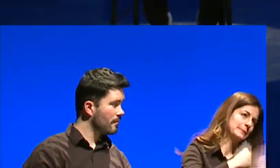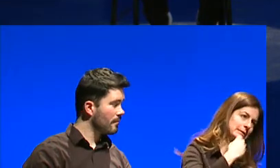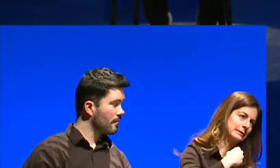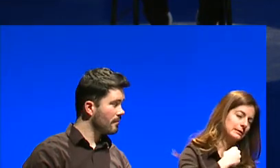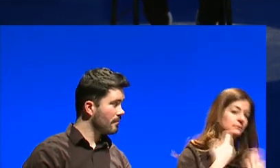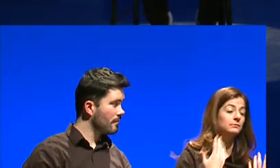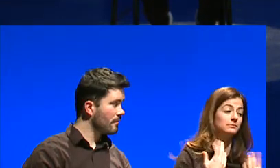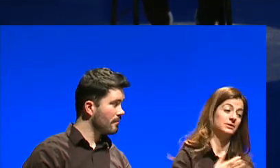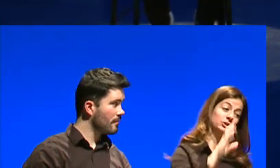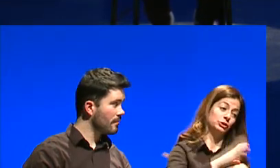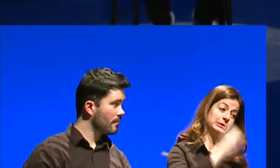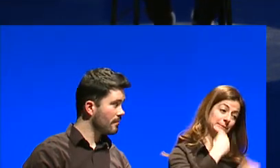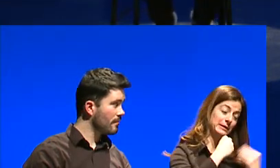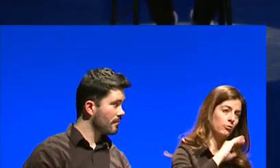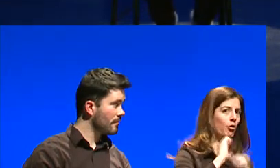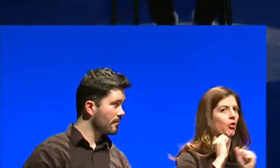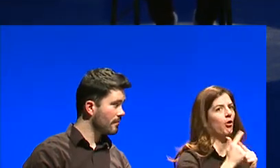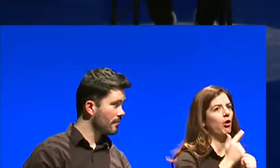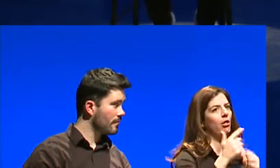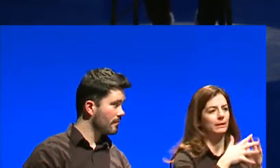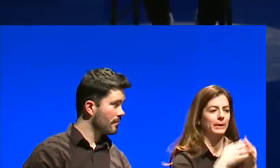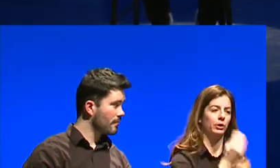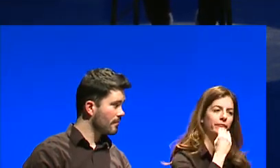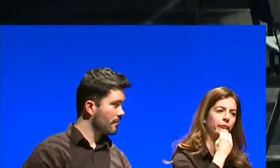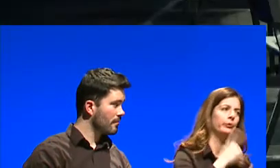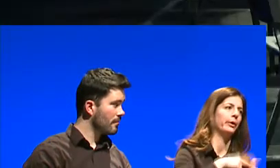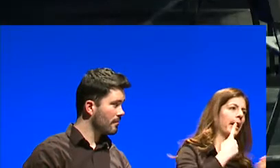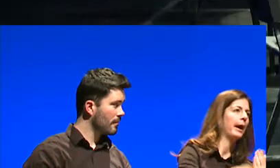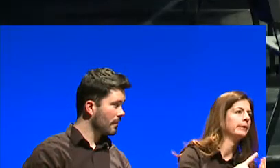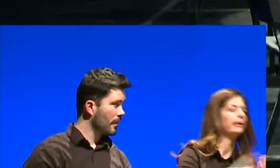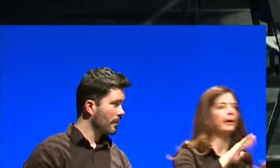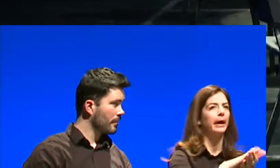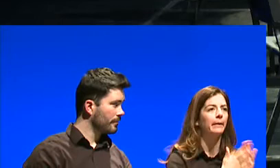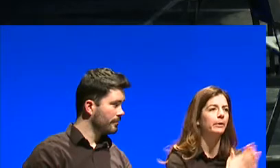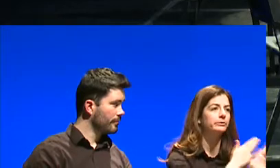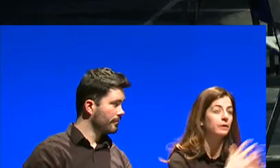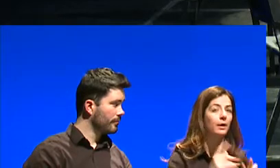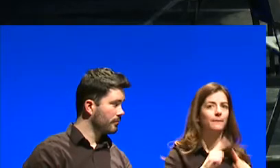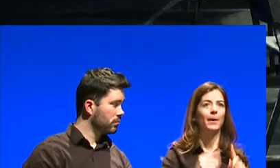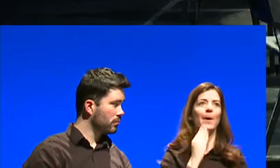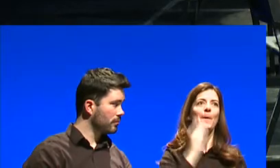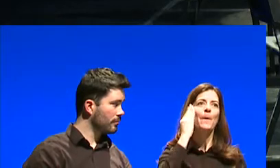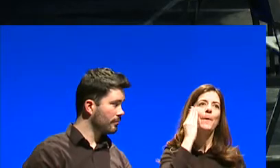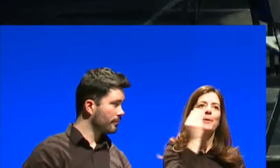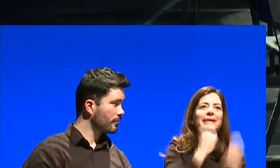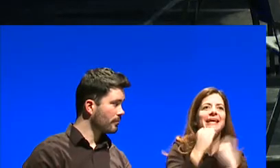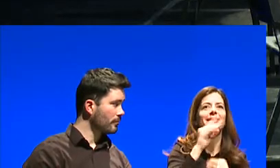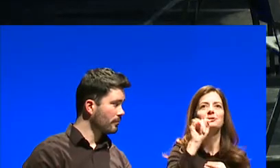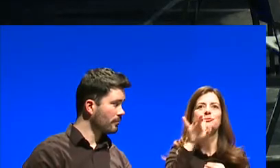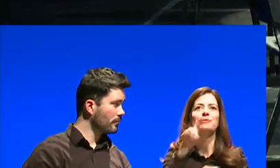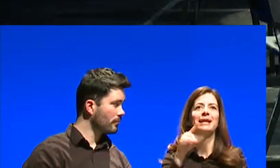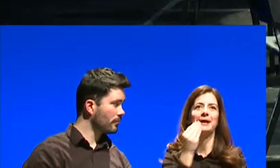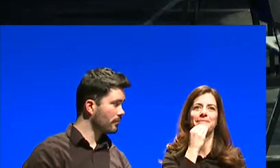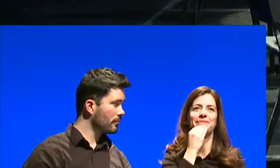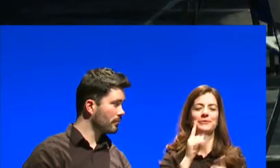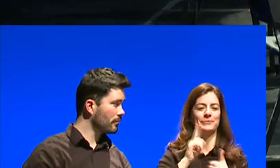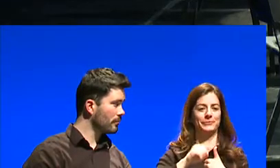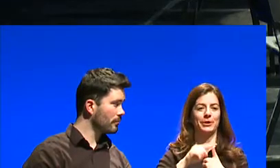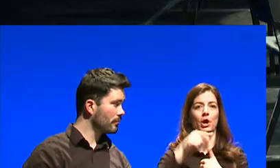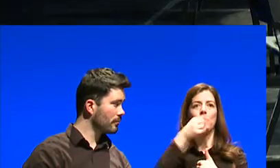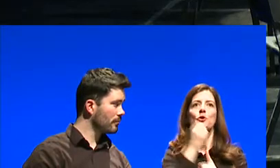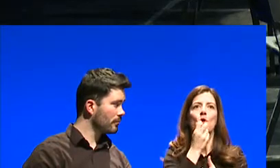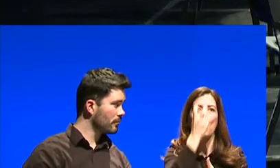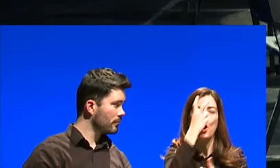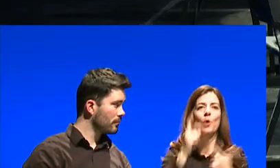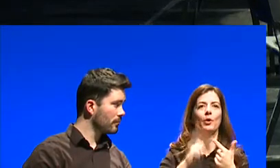all American food. Hamburgers. Hot dogs. Barbecue. But at home, we eat a lot of Trinidadian food. Curried goat. Roti. A